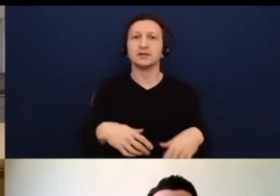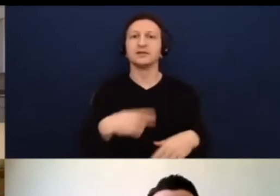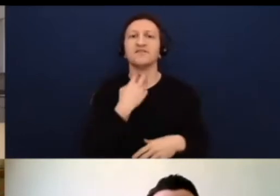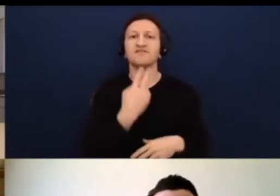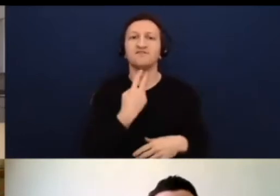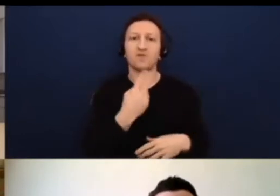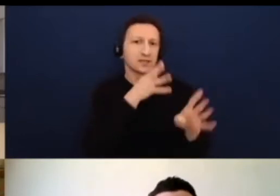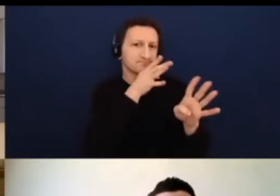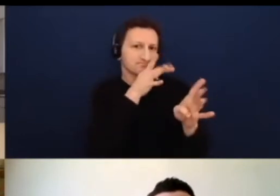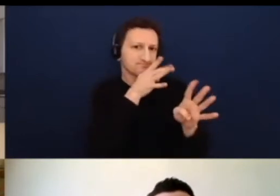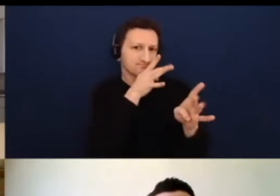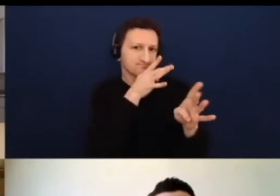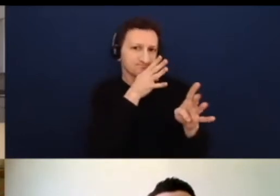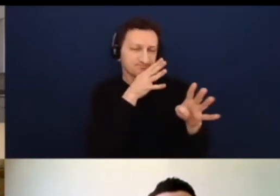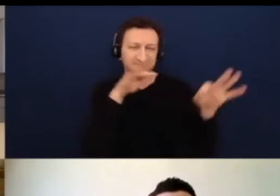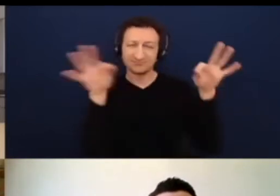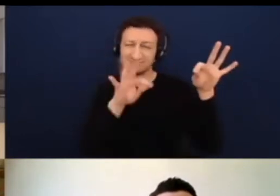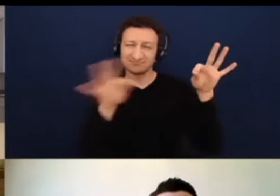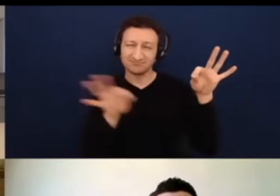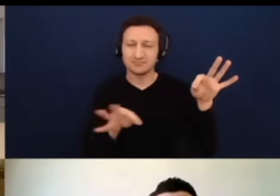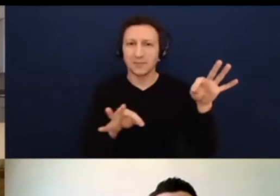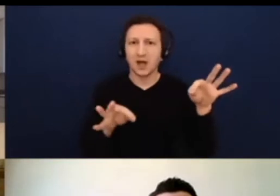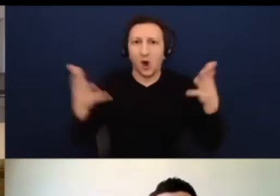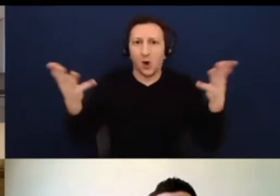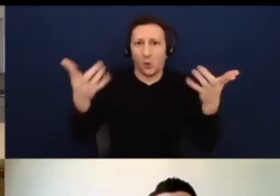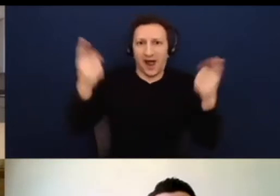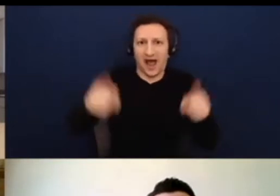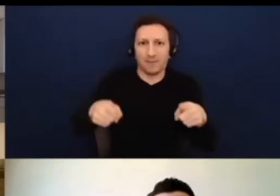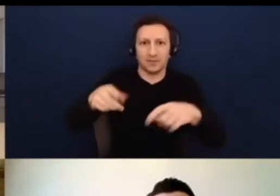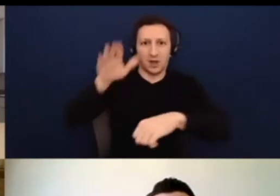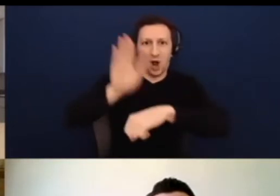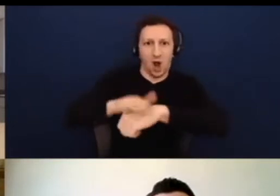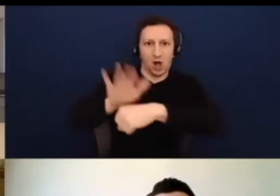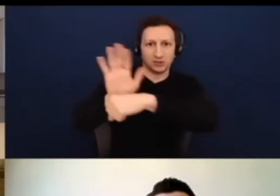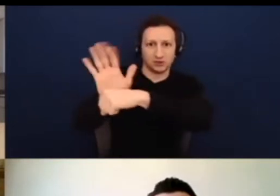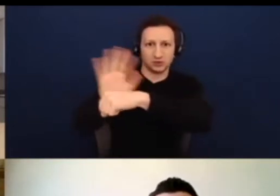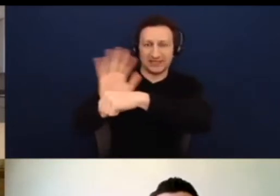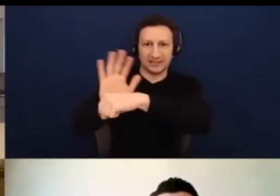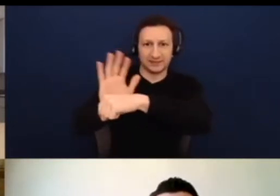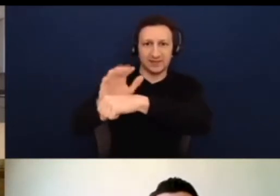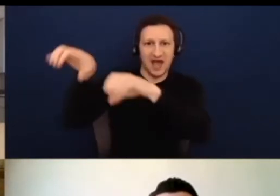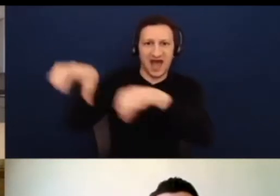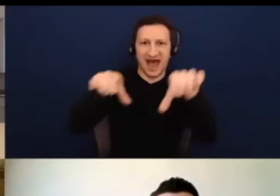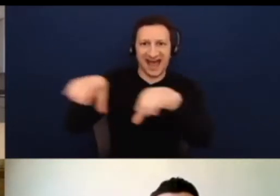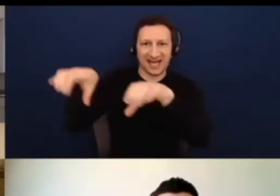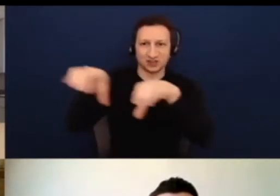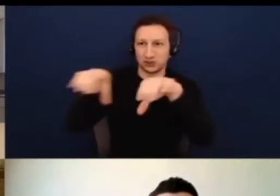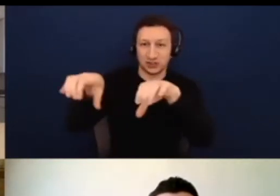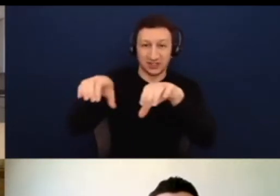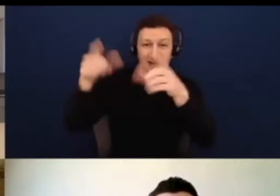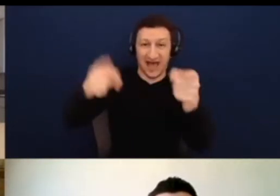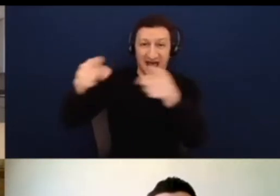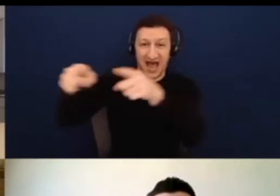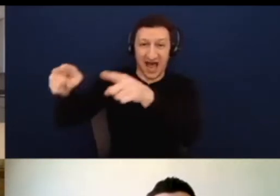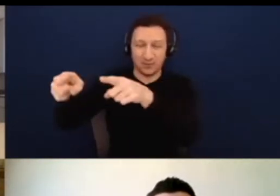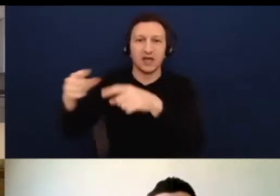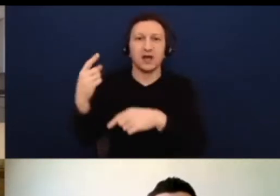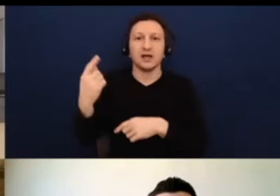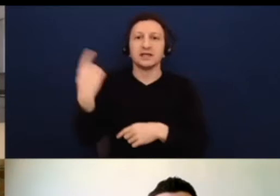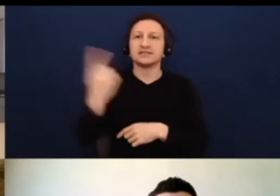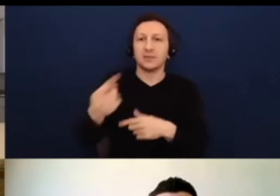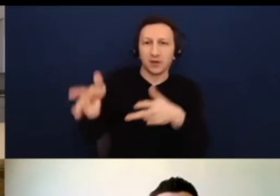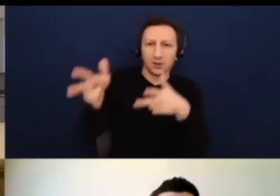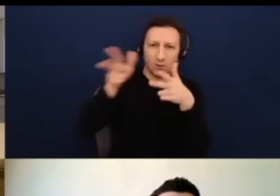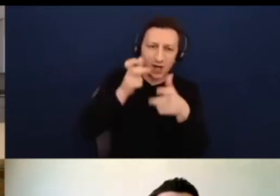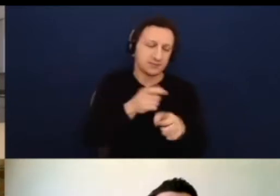track that describes all the visual content, which is then time coded between natural pauses